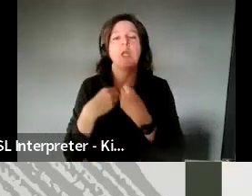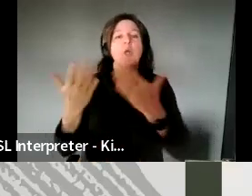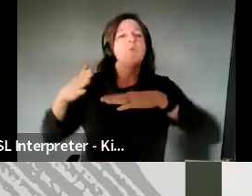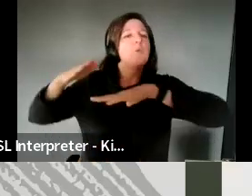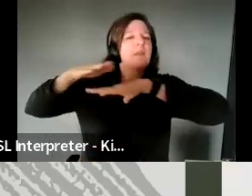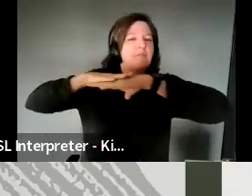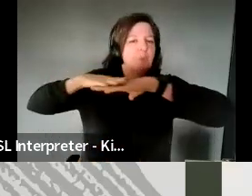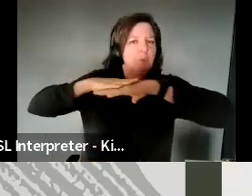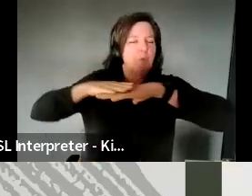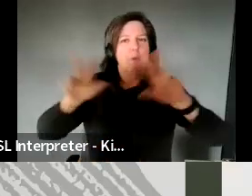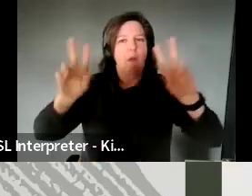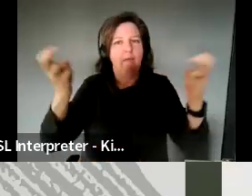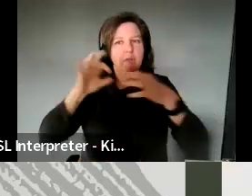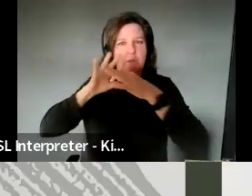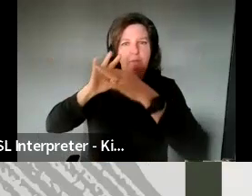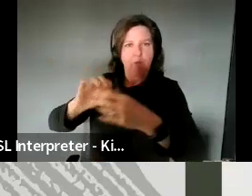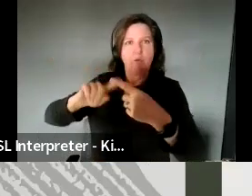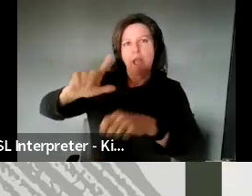topic related to long-term care.